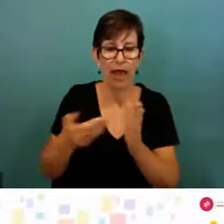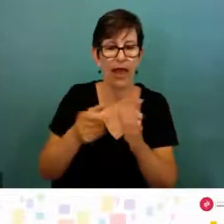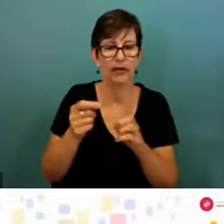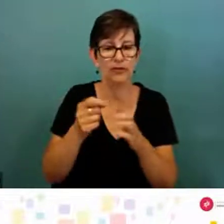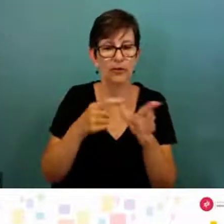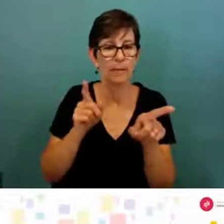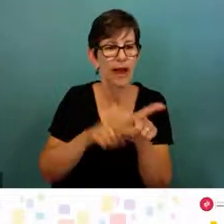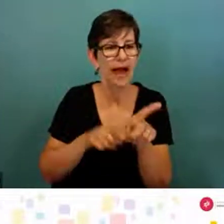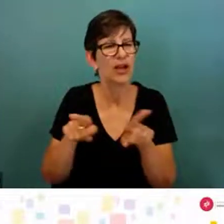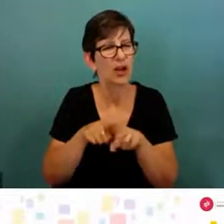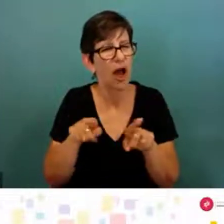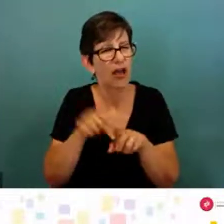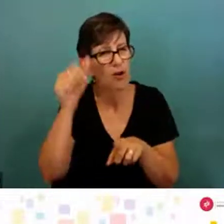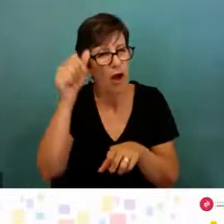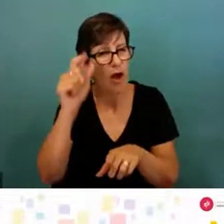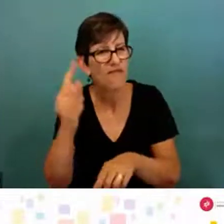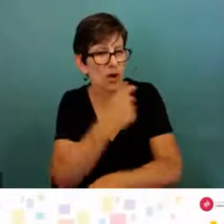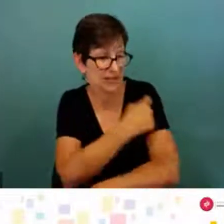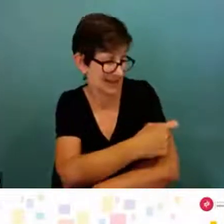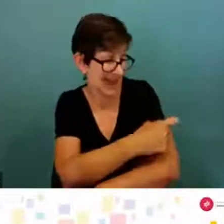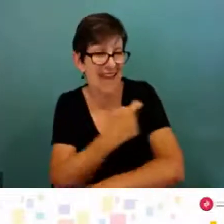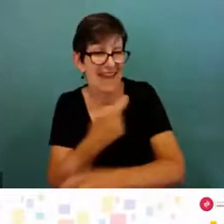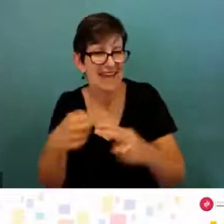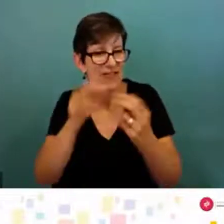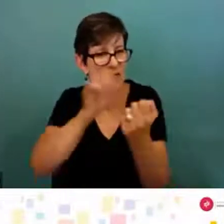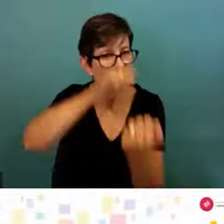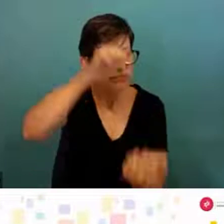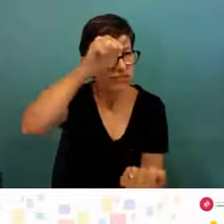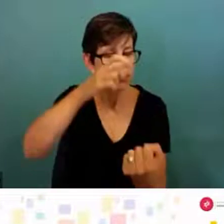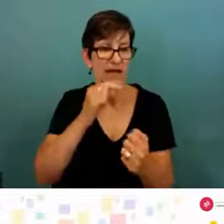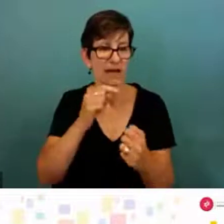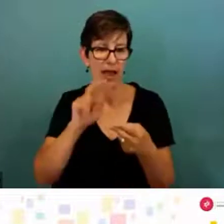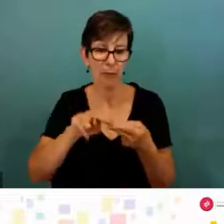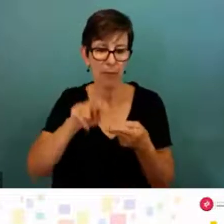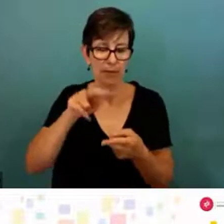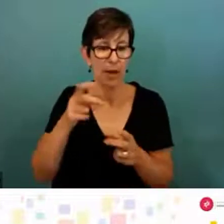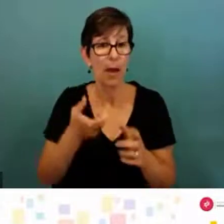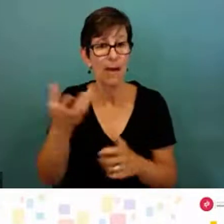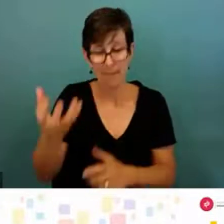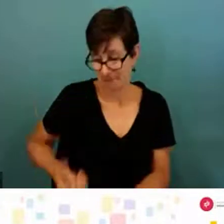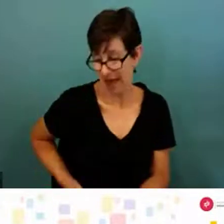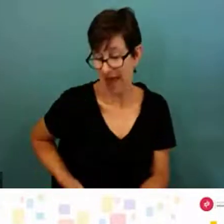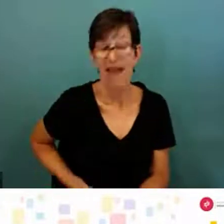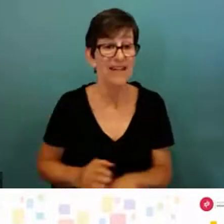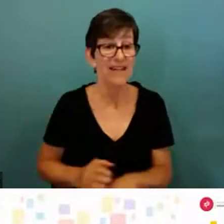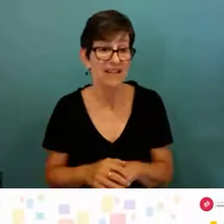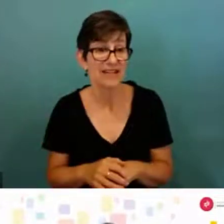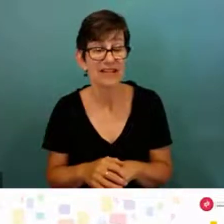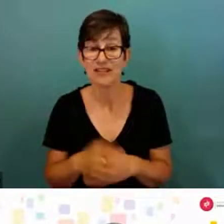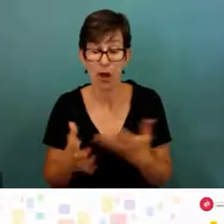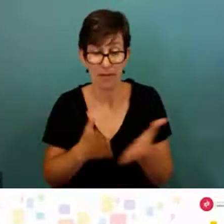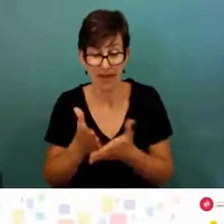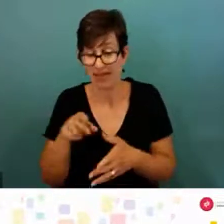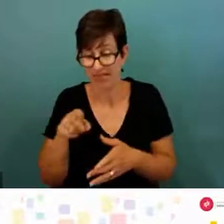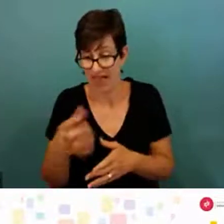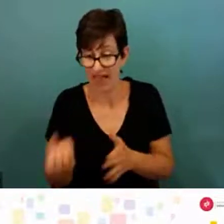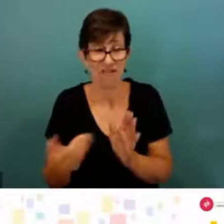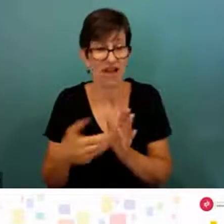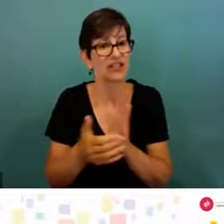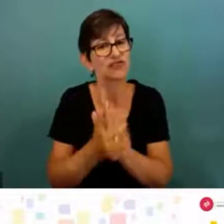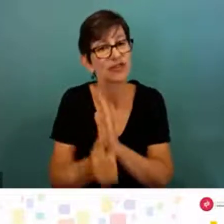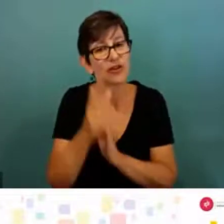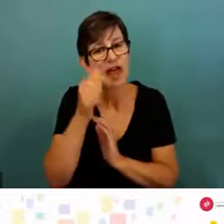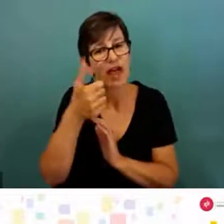skill we've paid them for and that they're now using within the library